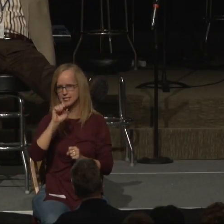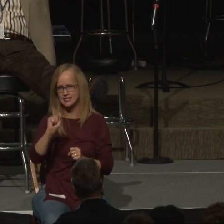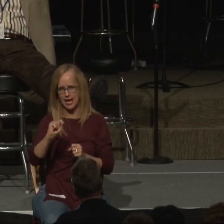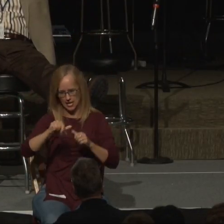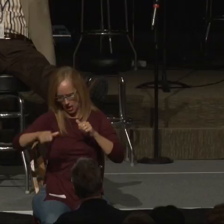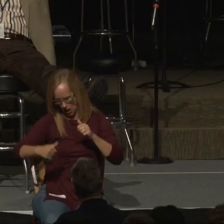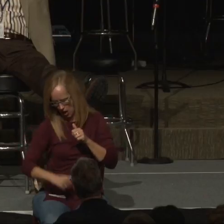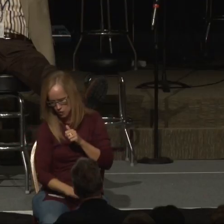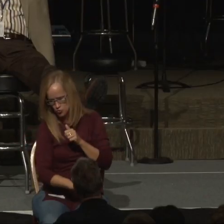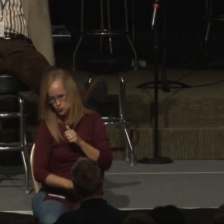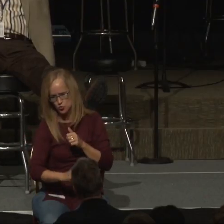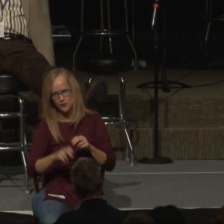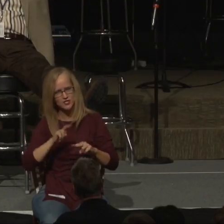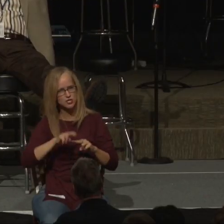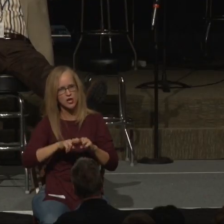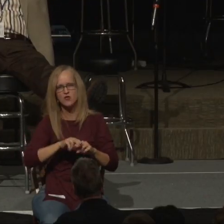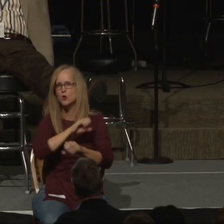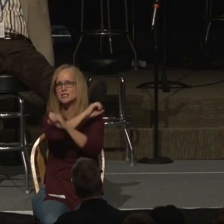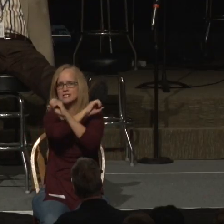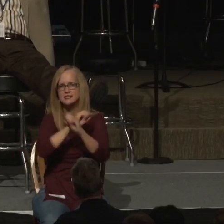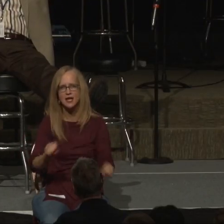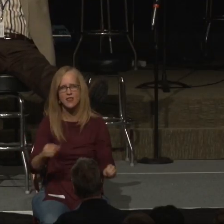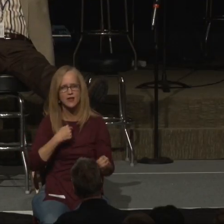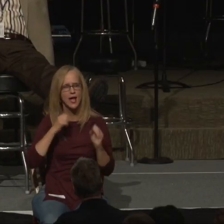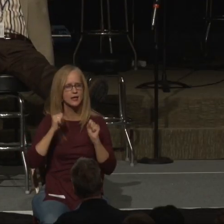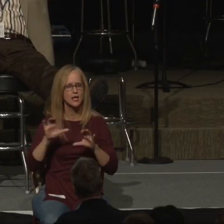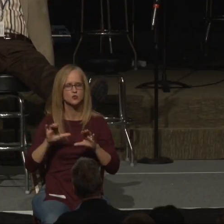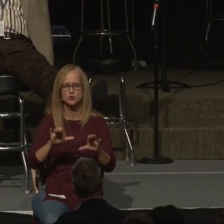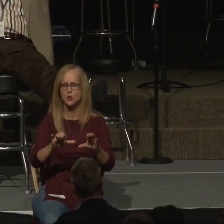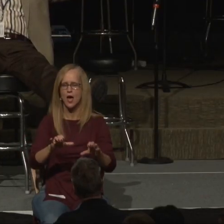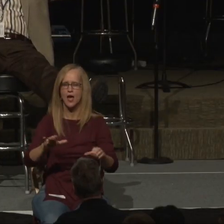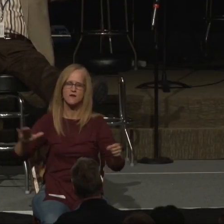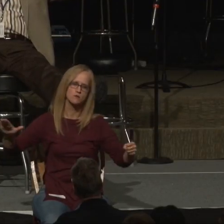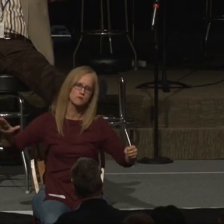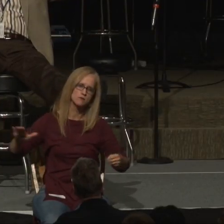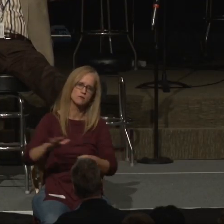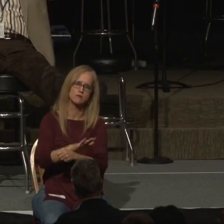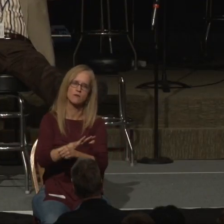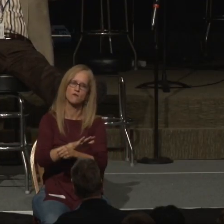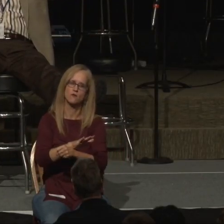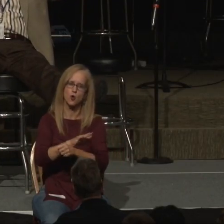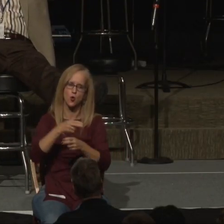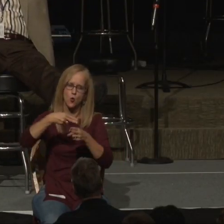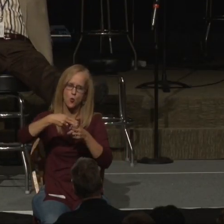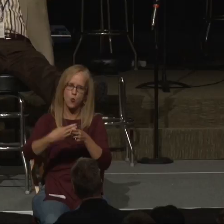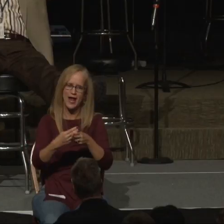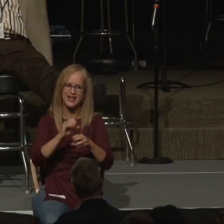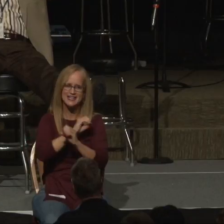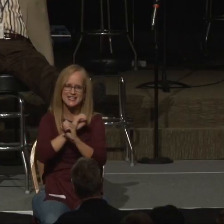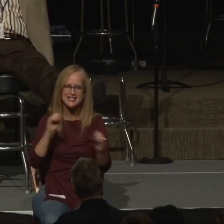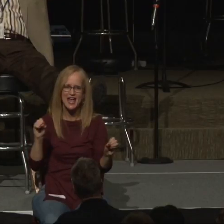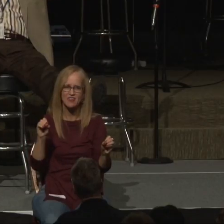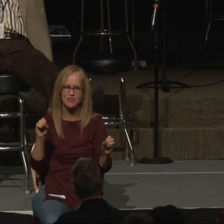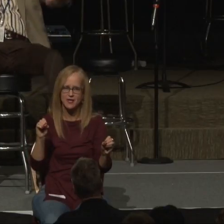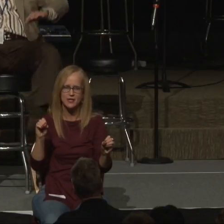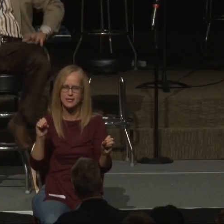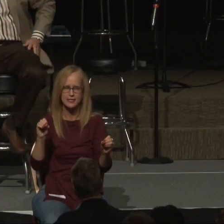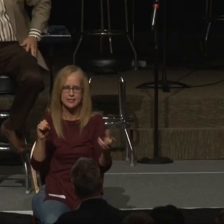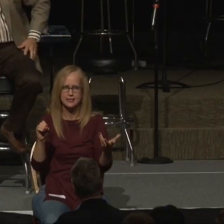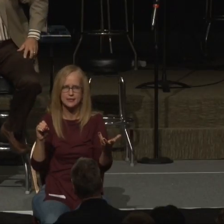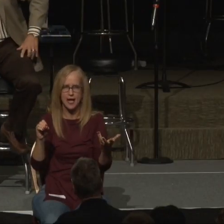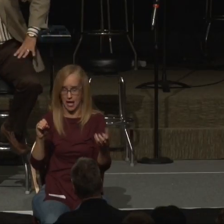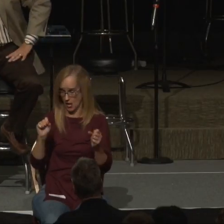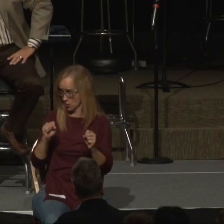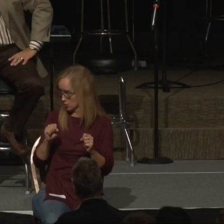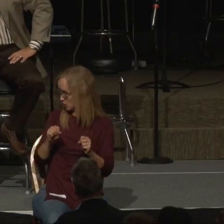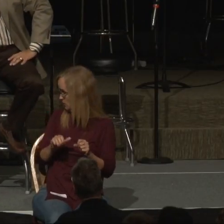chair. There is nothing I can do. I have placed the entire weight. I've hedged nothing. I mean, I could just put